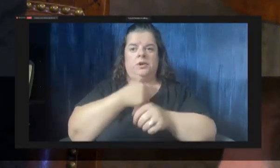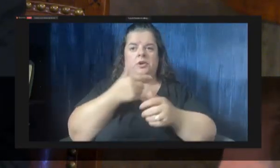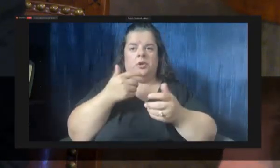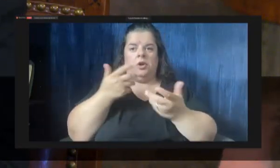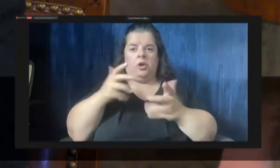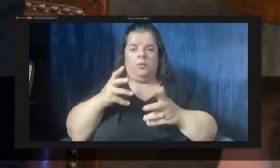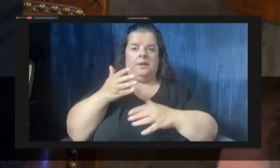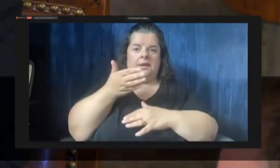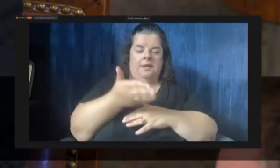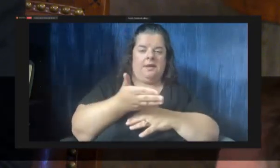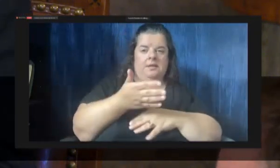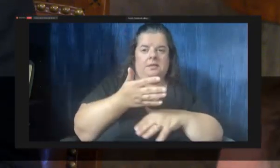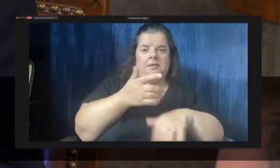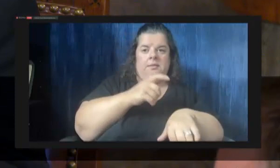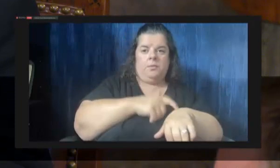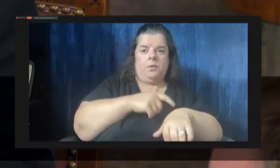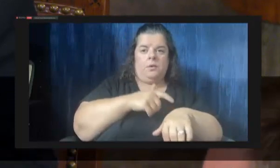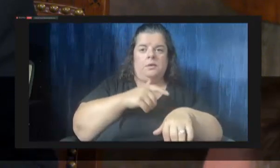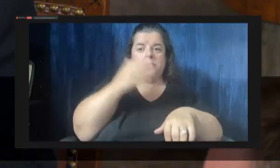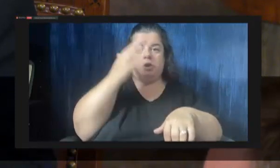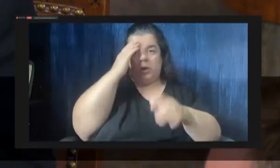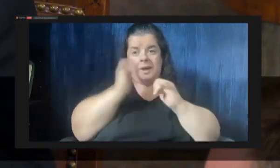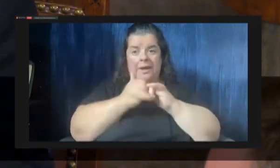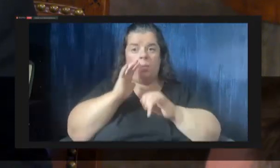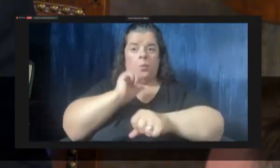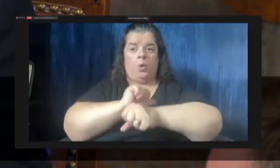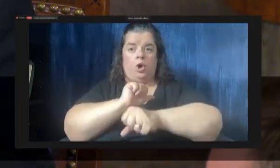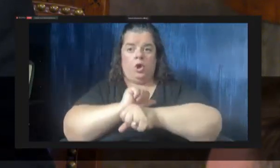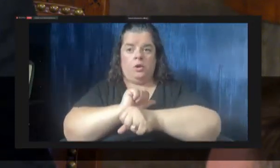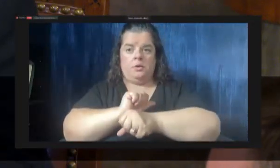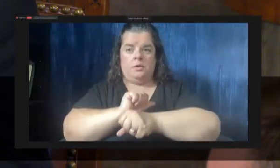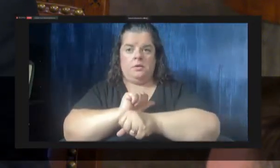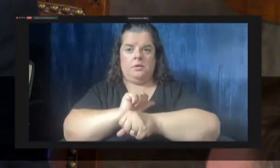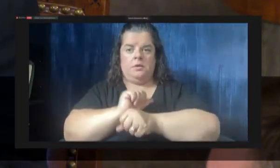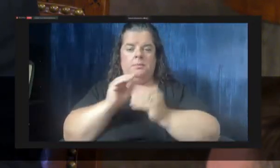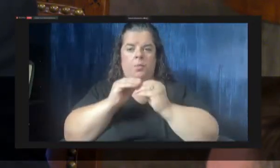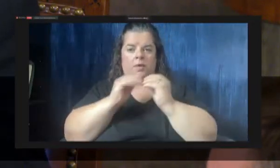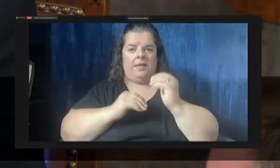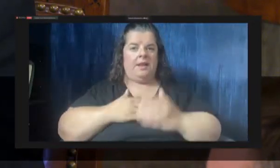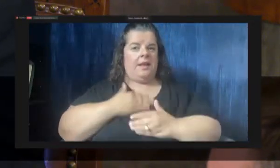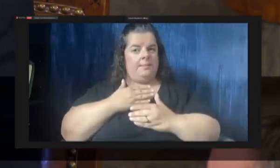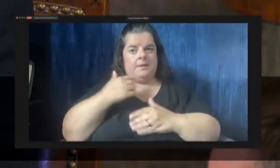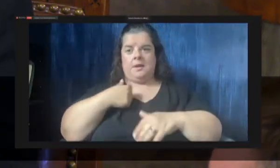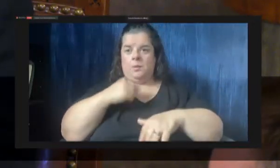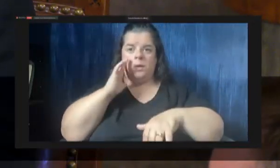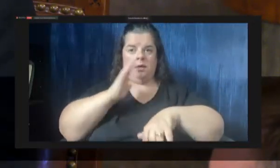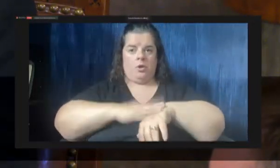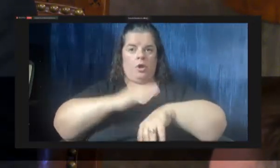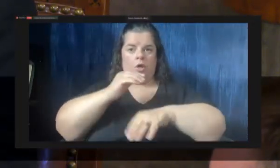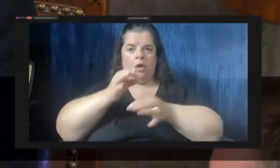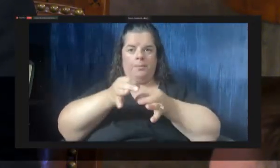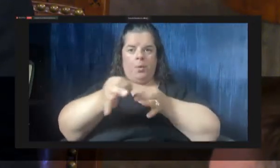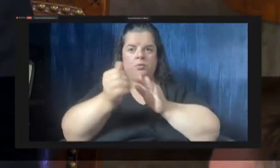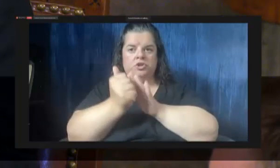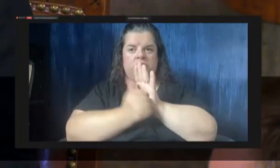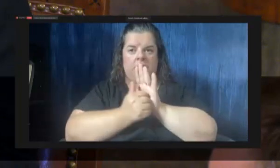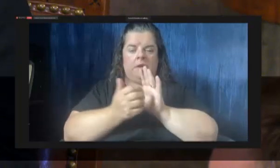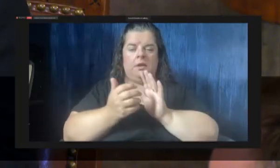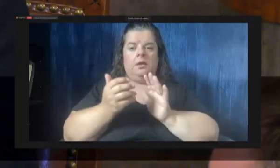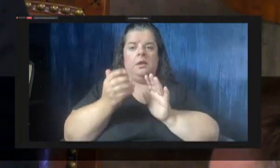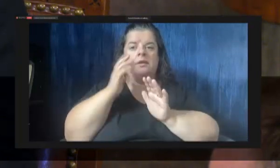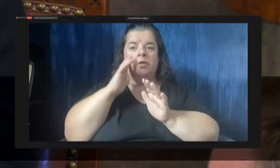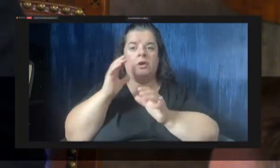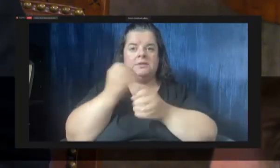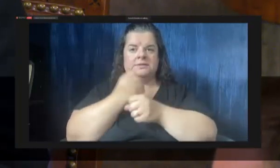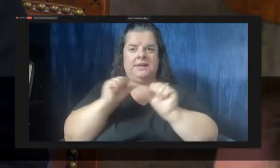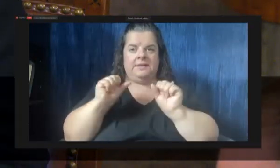actually know how this is going to work, I'm more than happy to call a post agenda, because that, I mean, without a doubt, just for safety, that needs